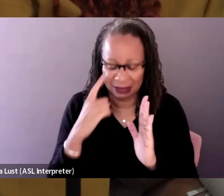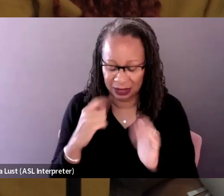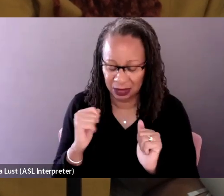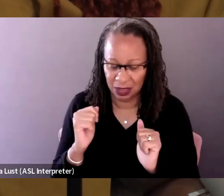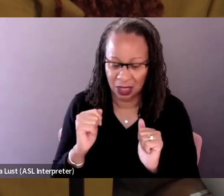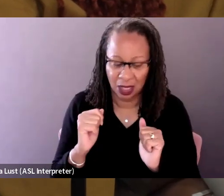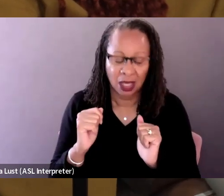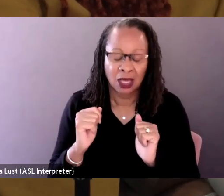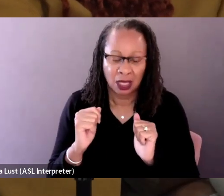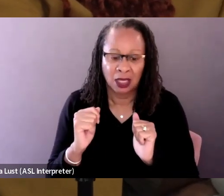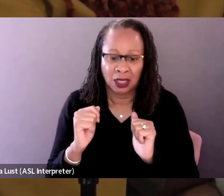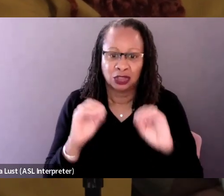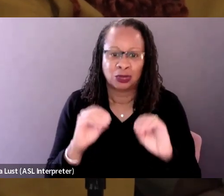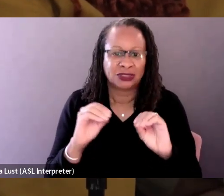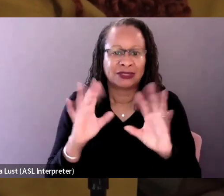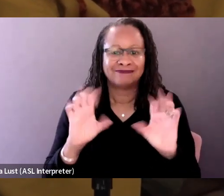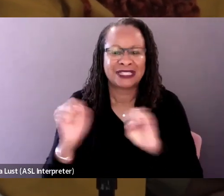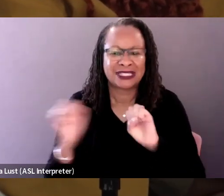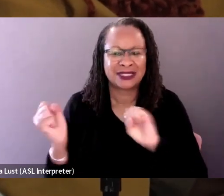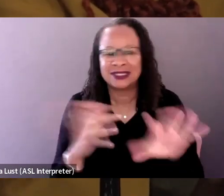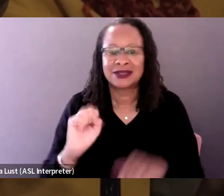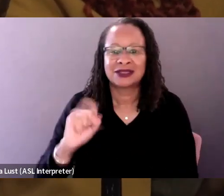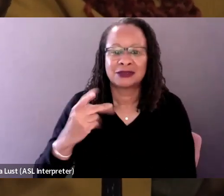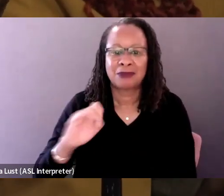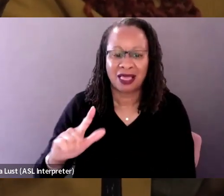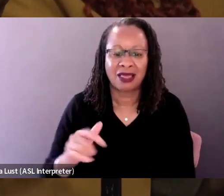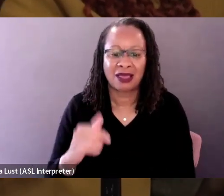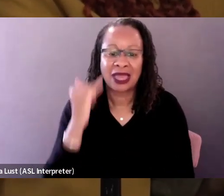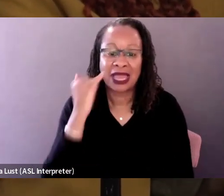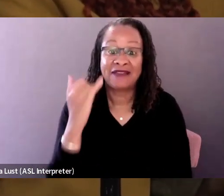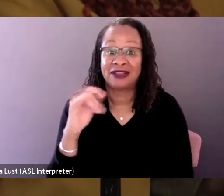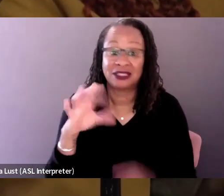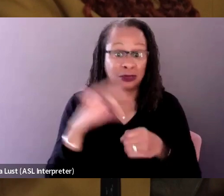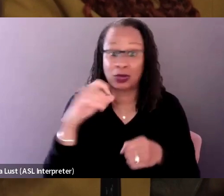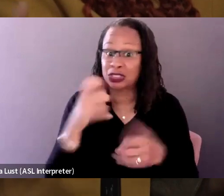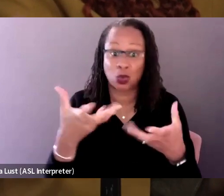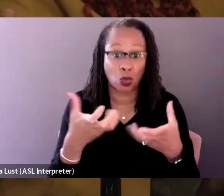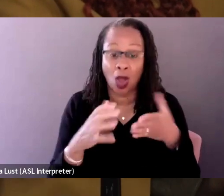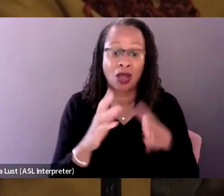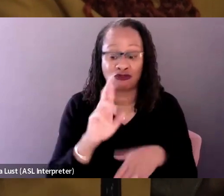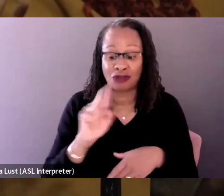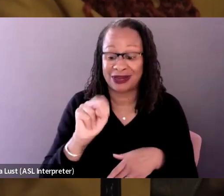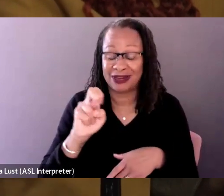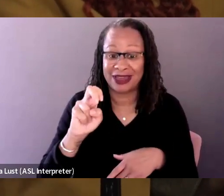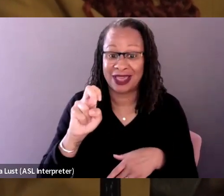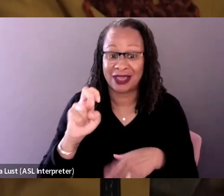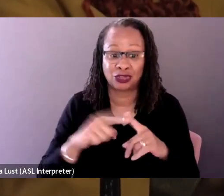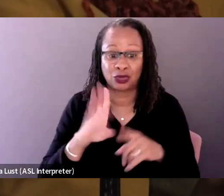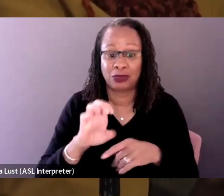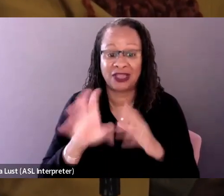puts a spell. Basically says if Spirit doesn't want Renee to be found, then let that